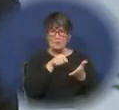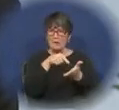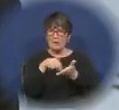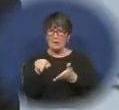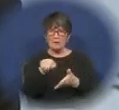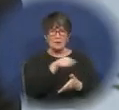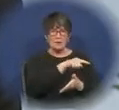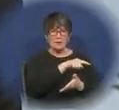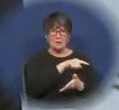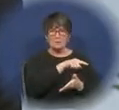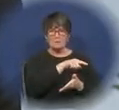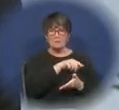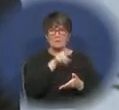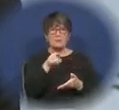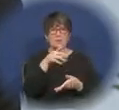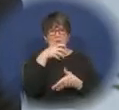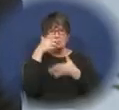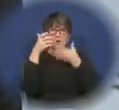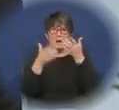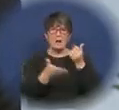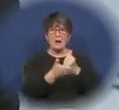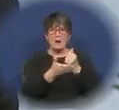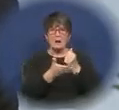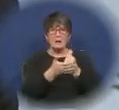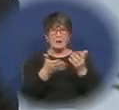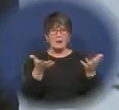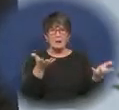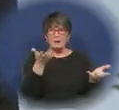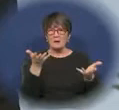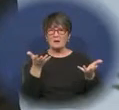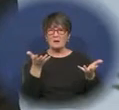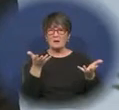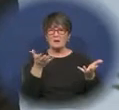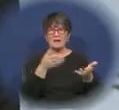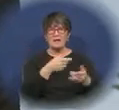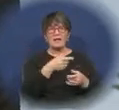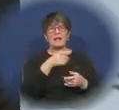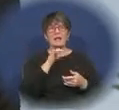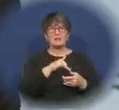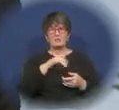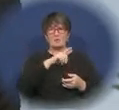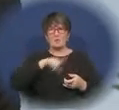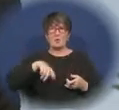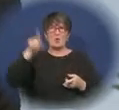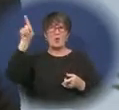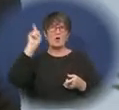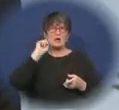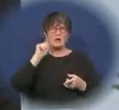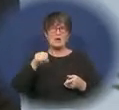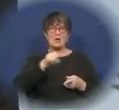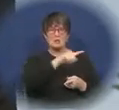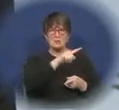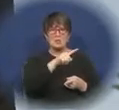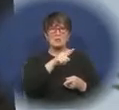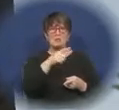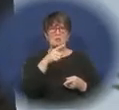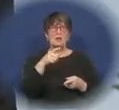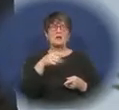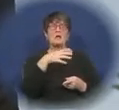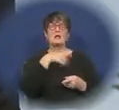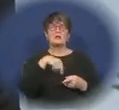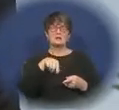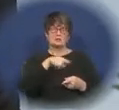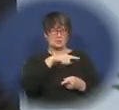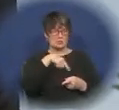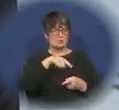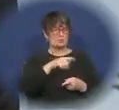aloud, and the cries of the harvesters have reached the ears of the Lord of hosts. You have lived on